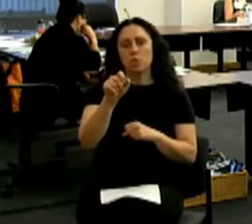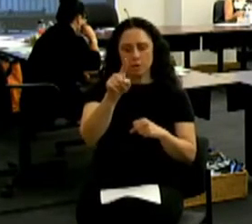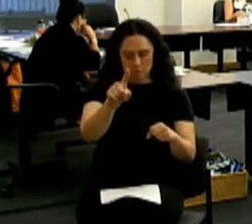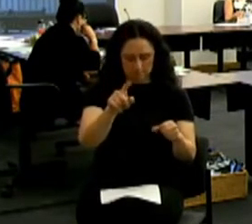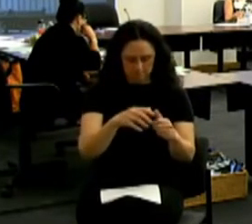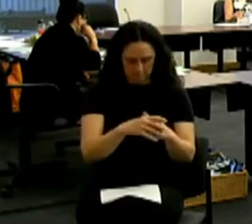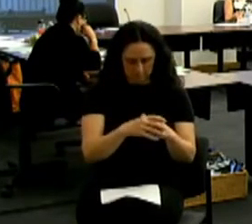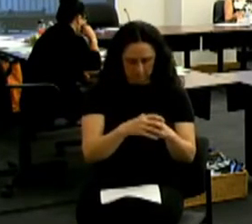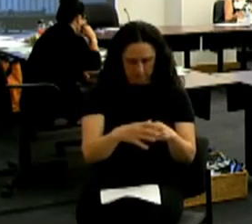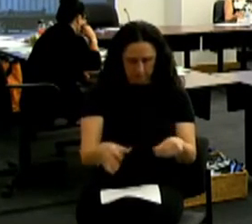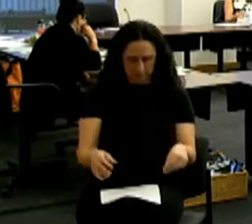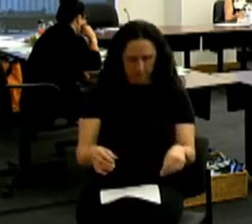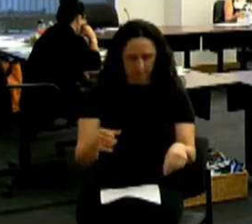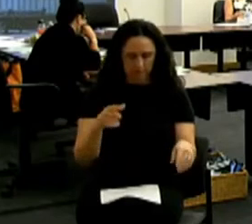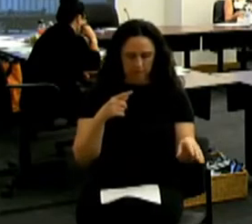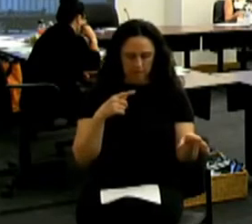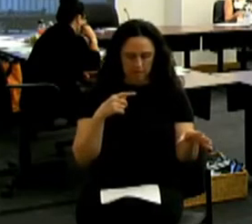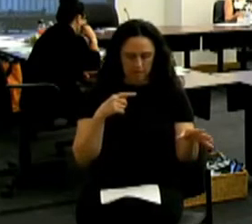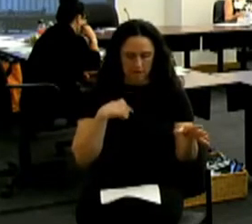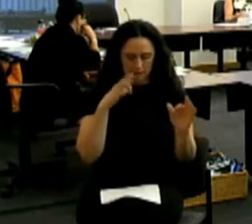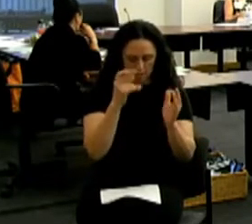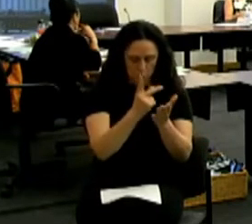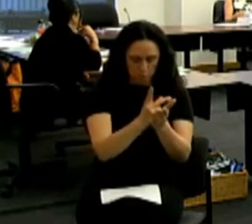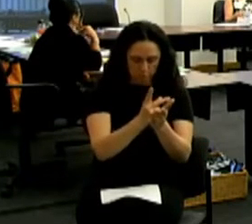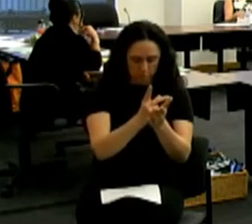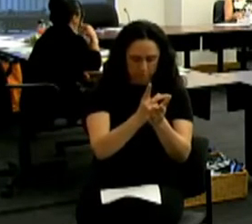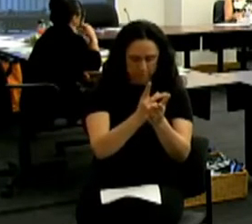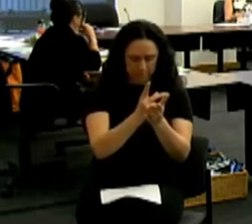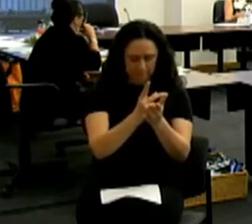2.2.1. Moved.